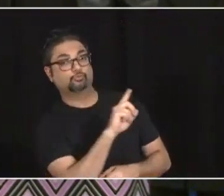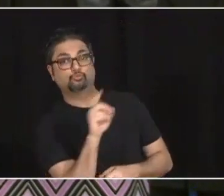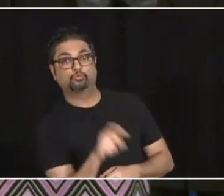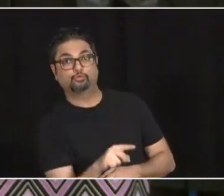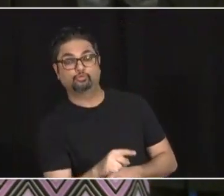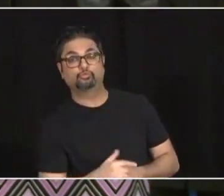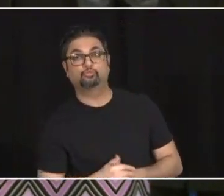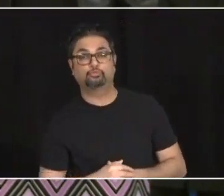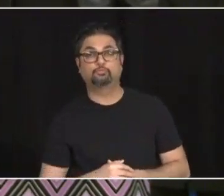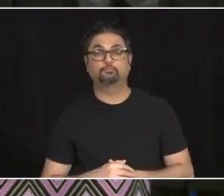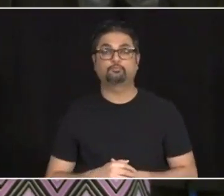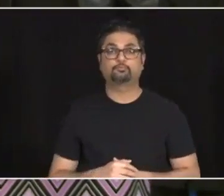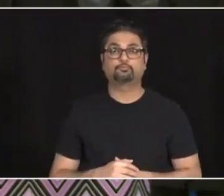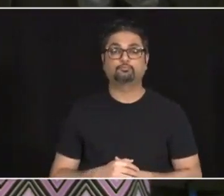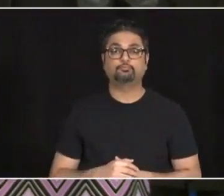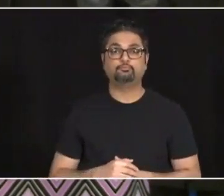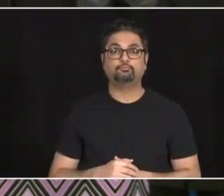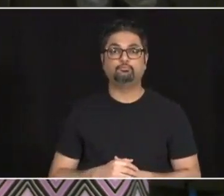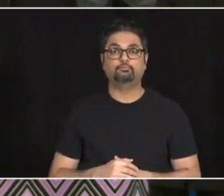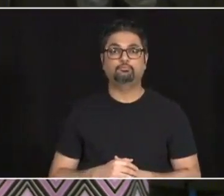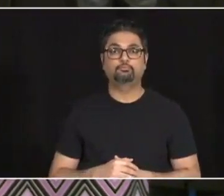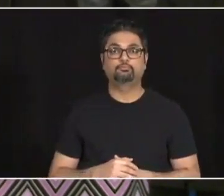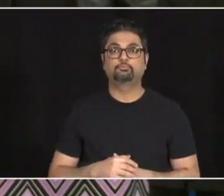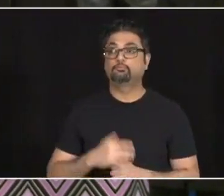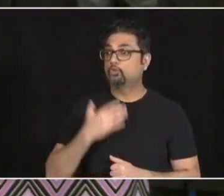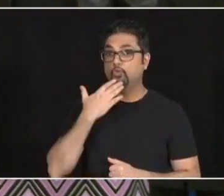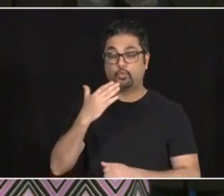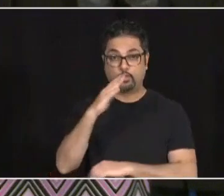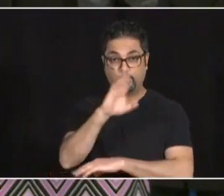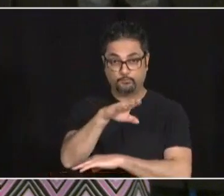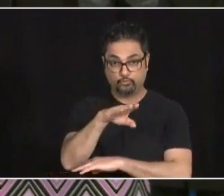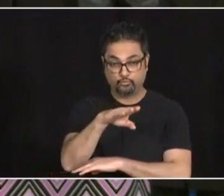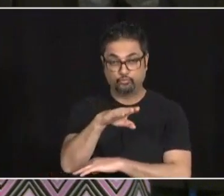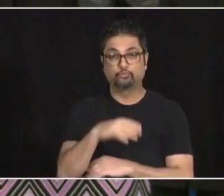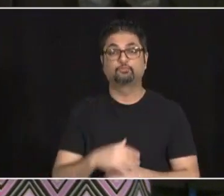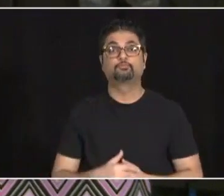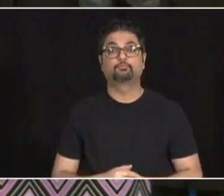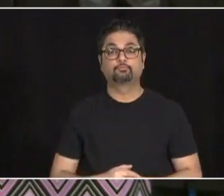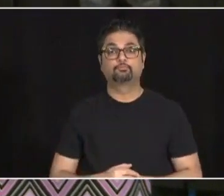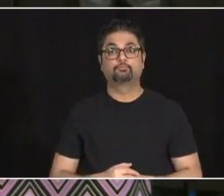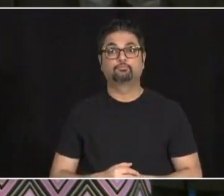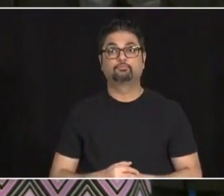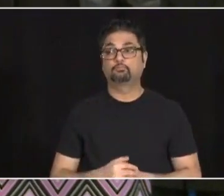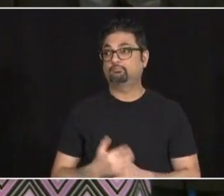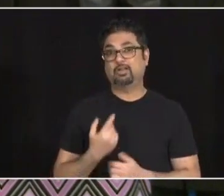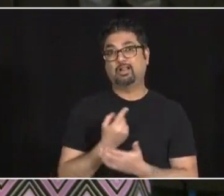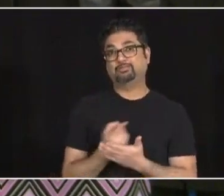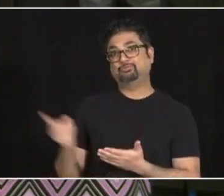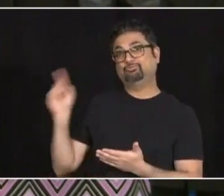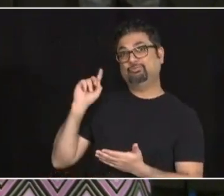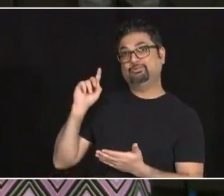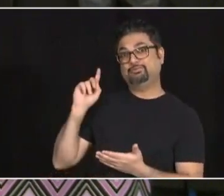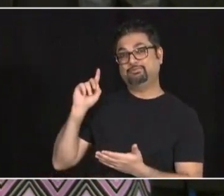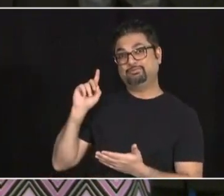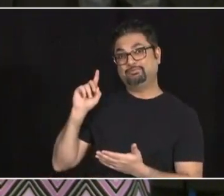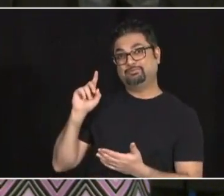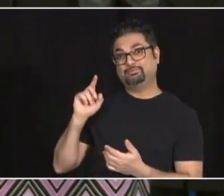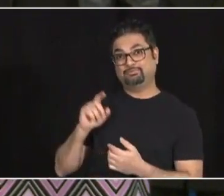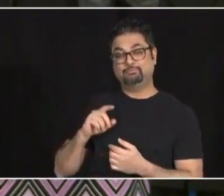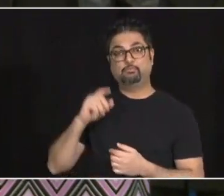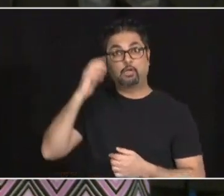afternoon, Premier and Ministers. Last week, we heard from this very press conference that hospital staff were going into select long-term care